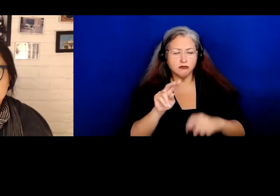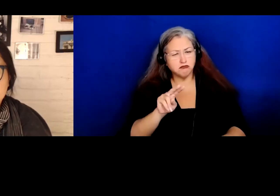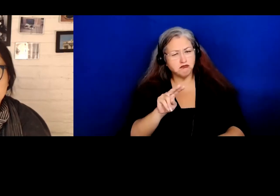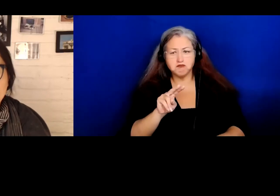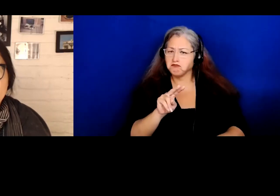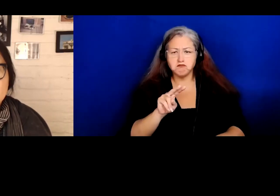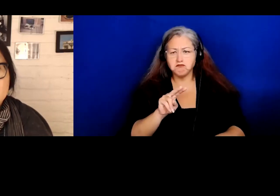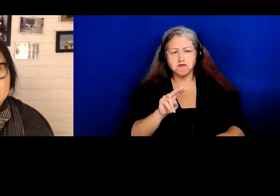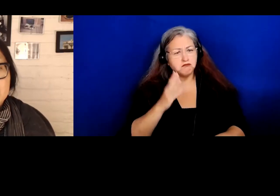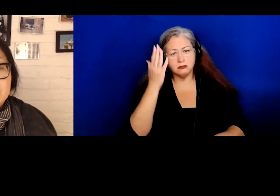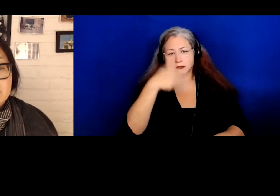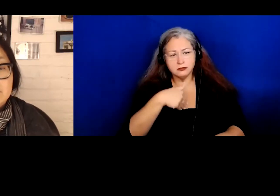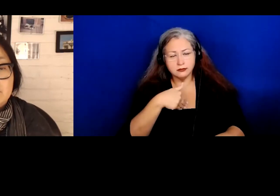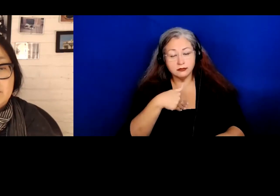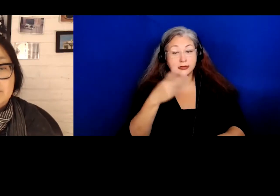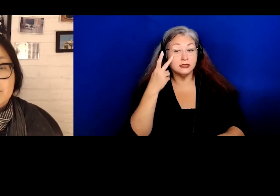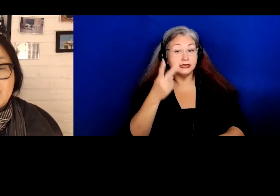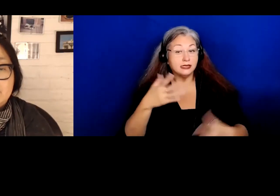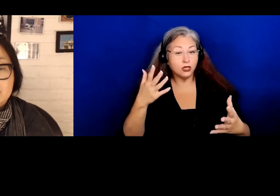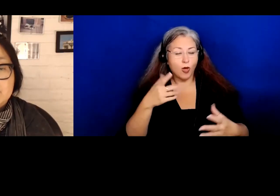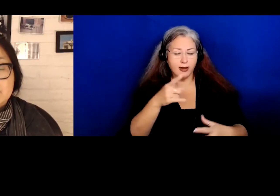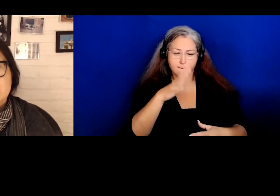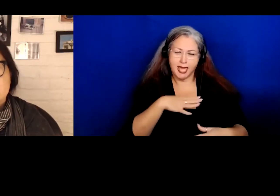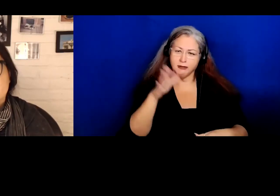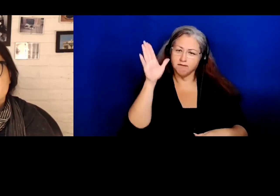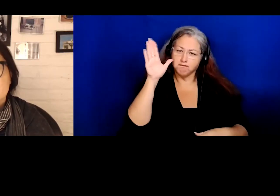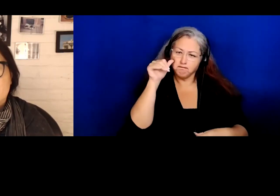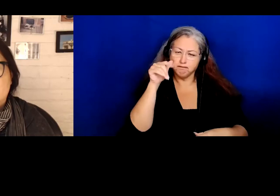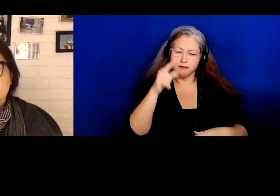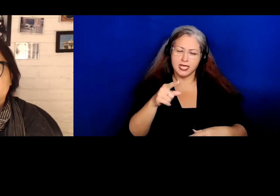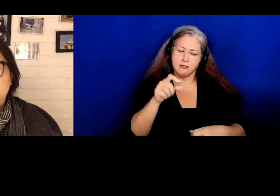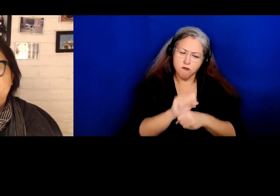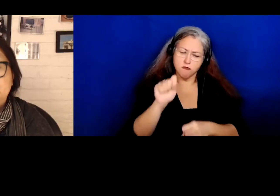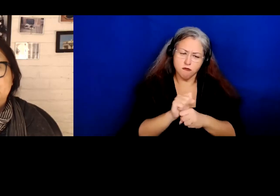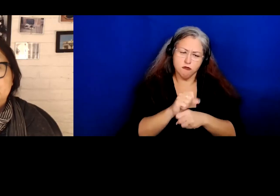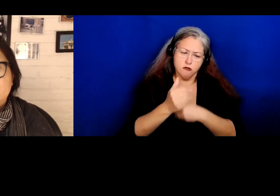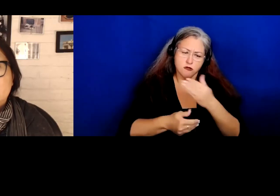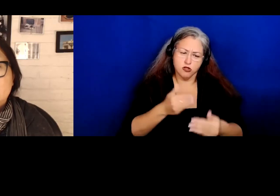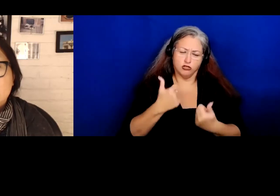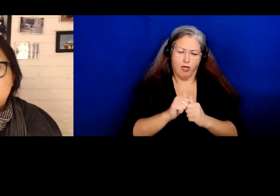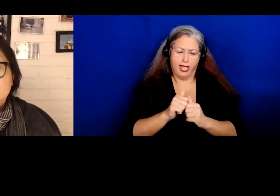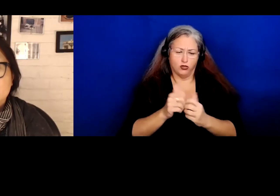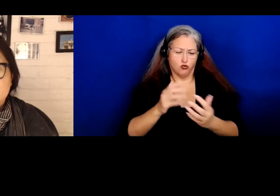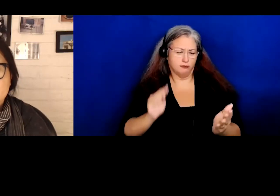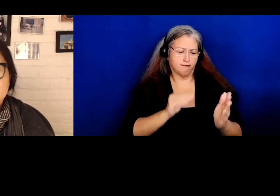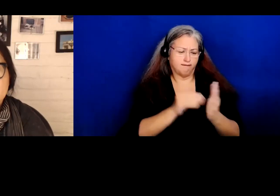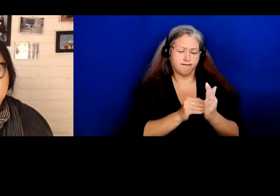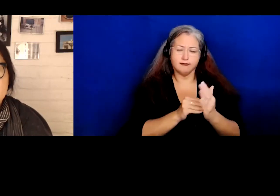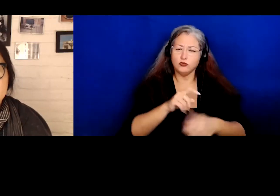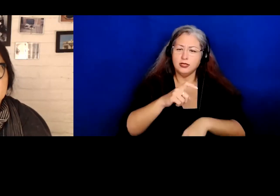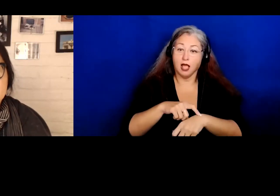it. What she sees is the will of a man stitching himself into time. Only after the piece